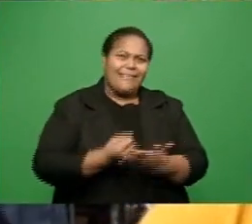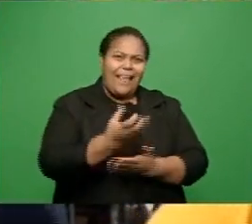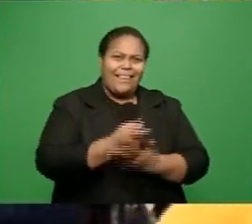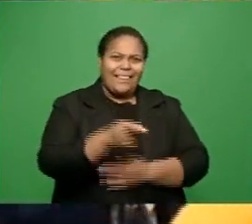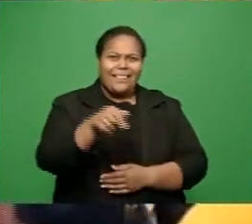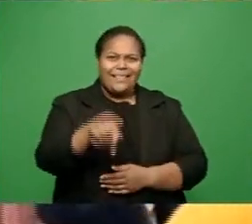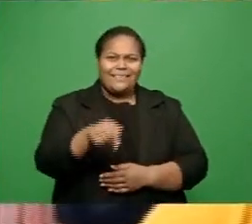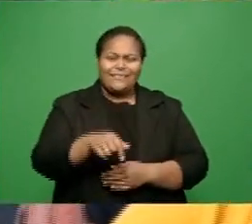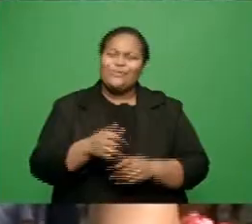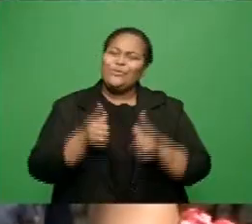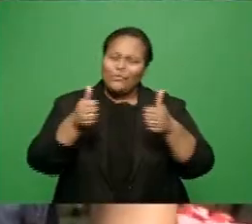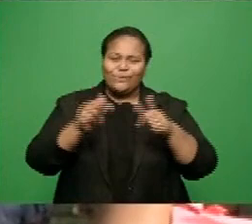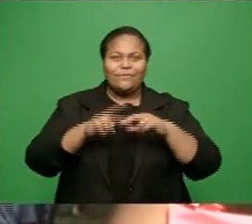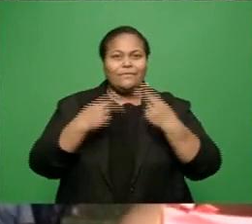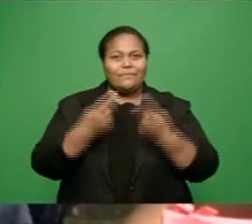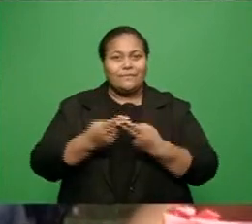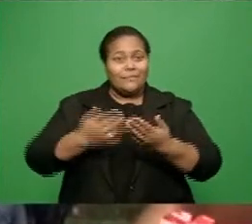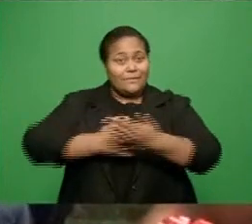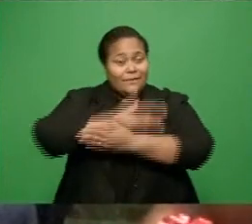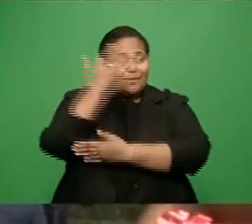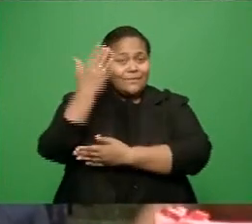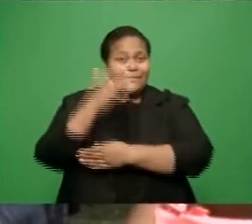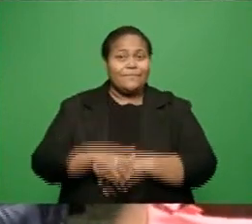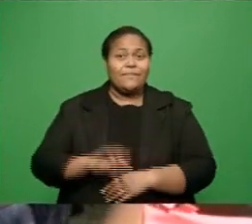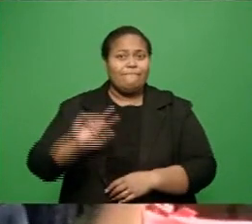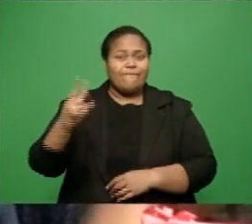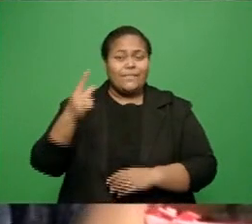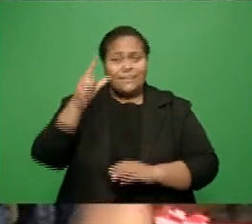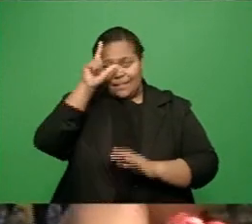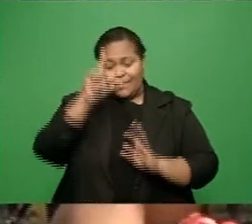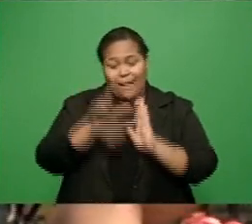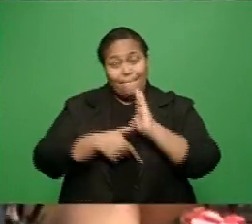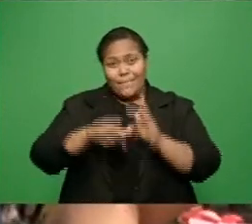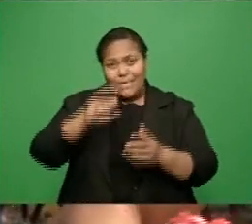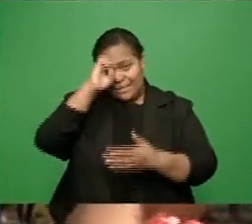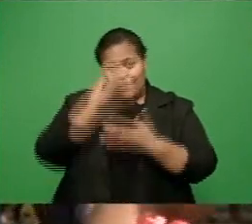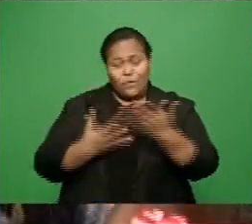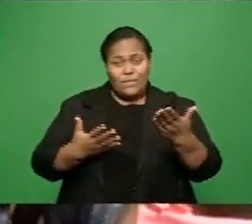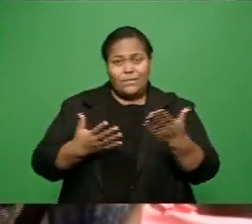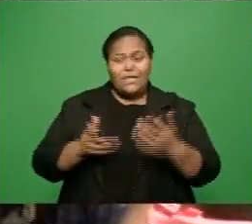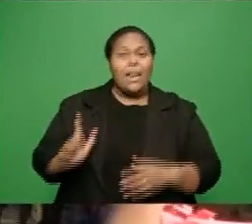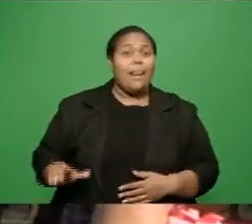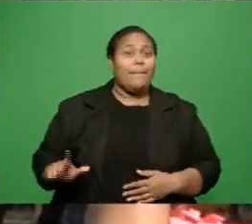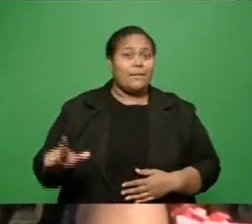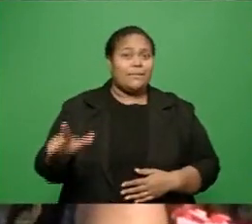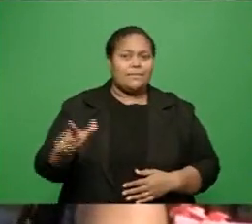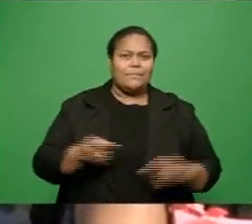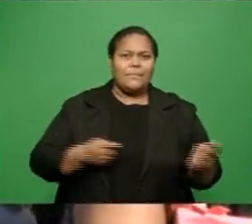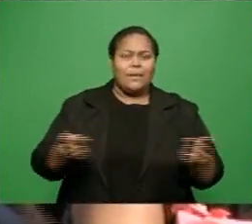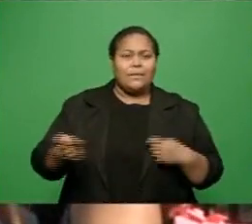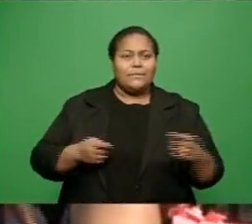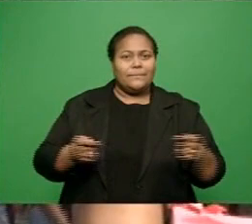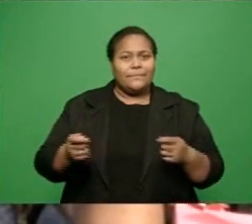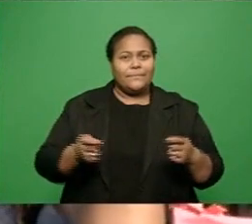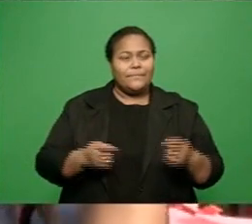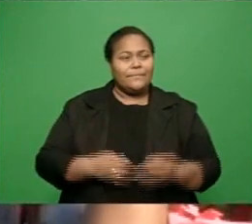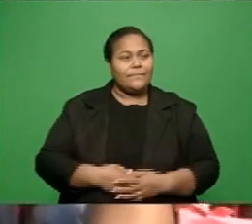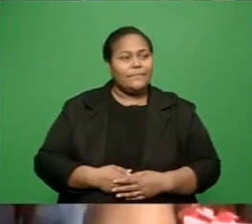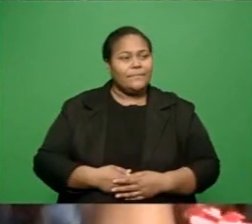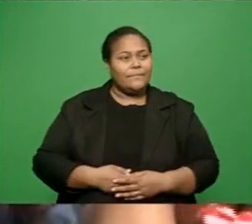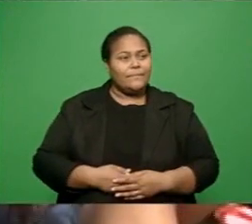for family day. It's the first time experiencing Lambasa market, so it's a